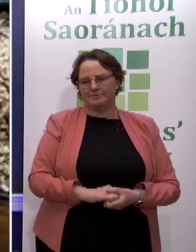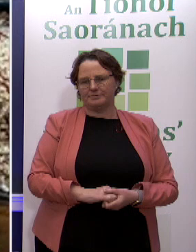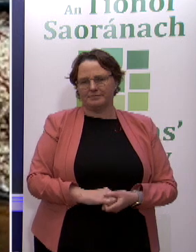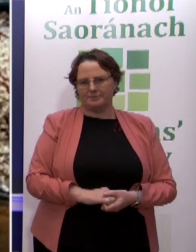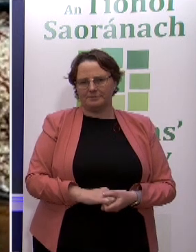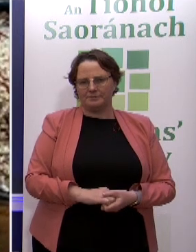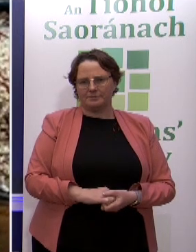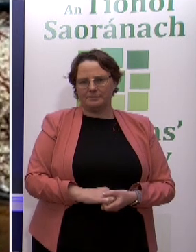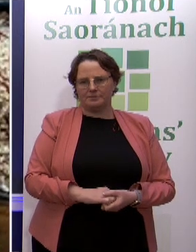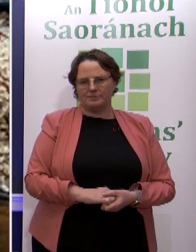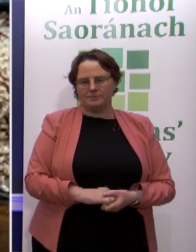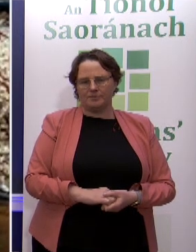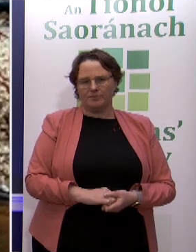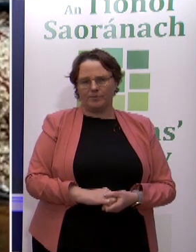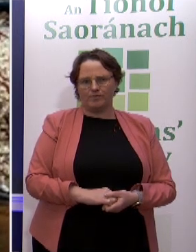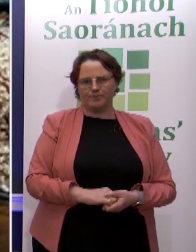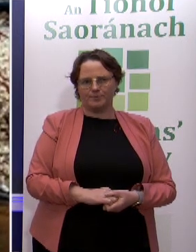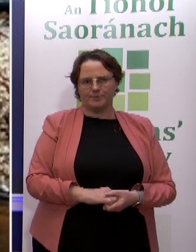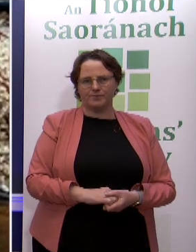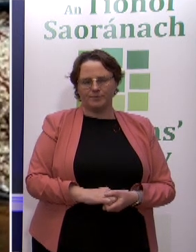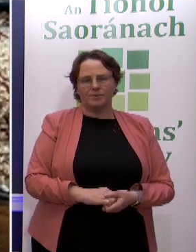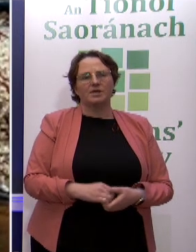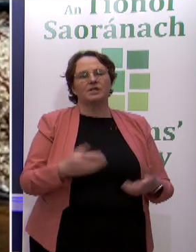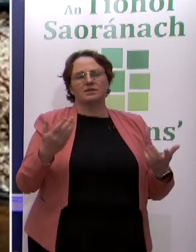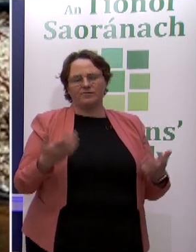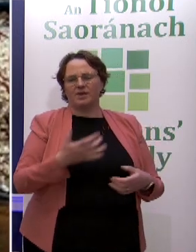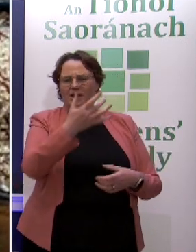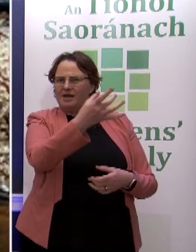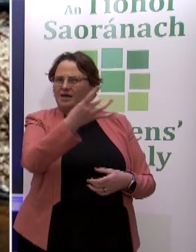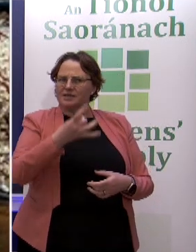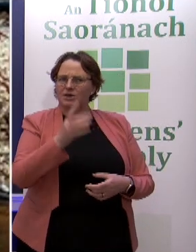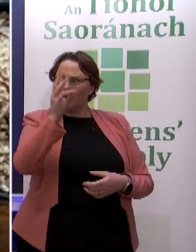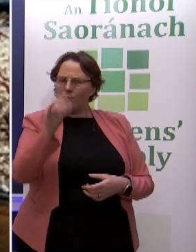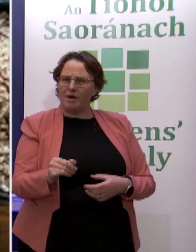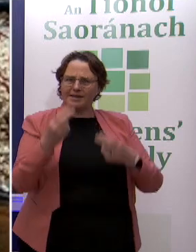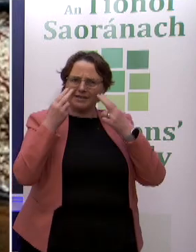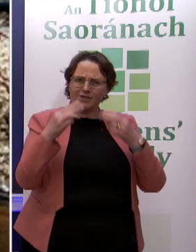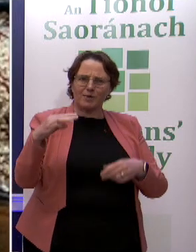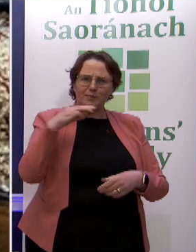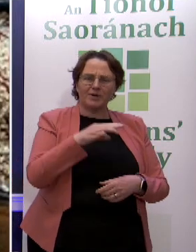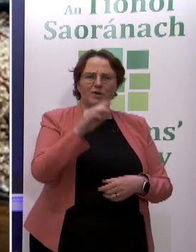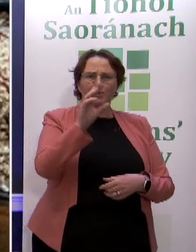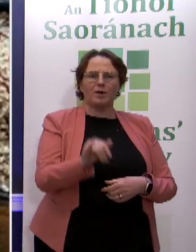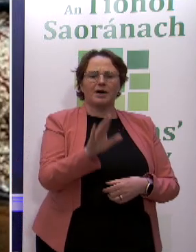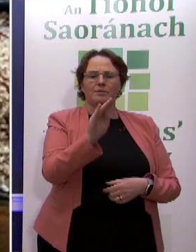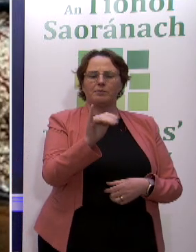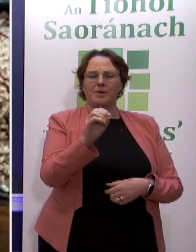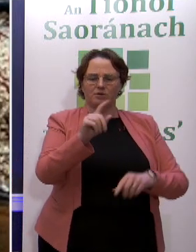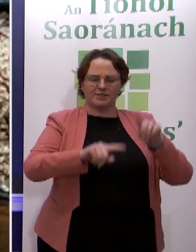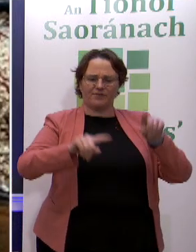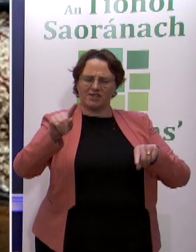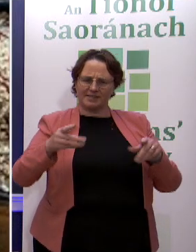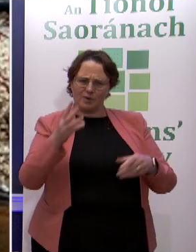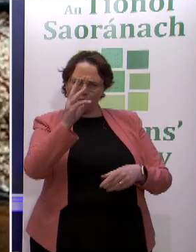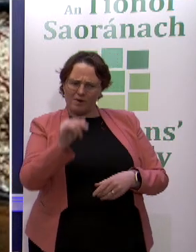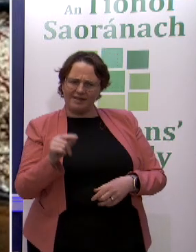So one of the, when we're asked why is nature important, why is biodiversity important, one of the answers